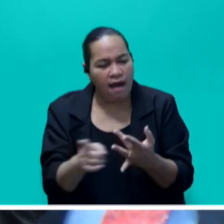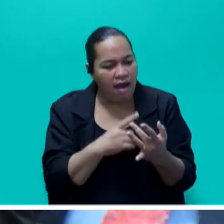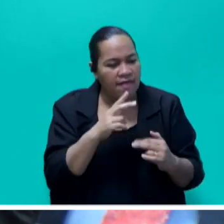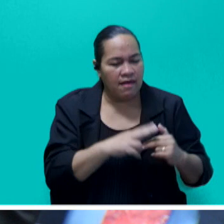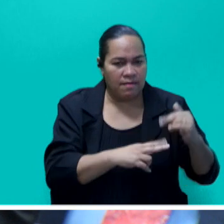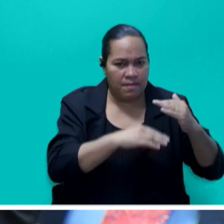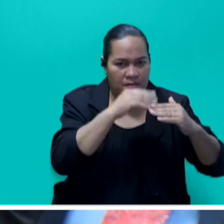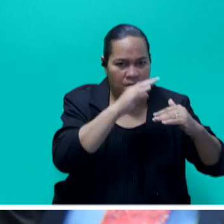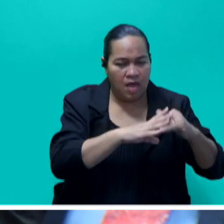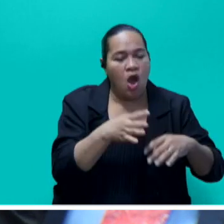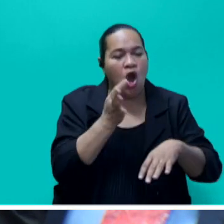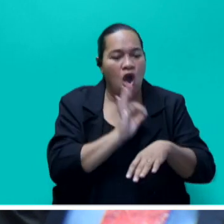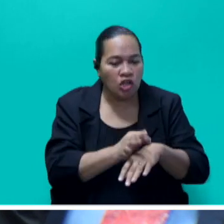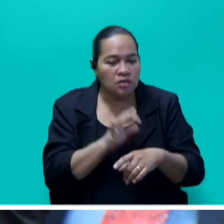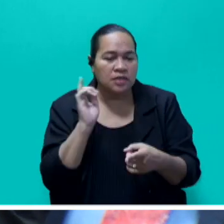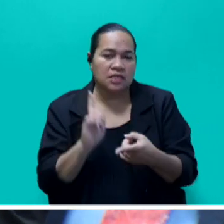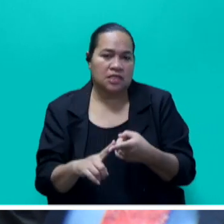infrastructure such as hospitals